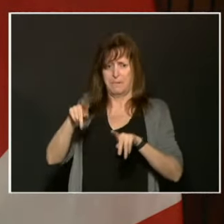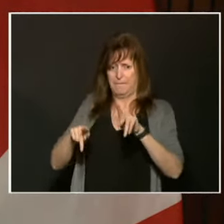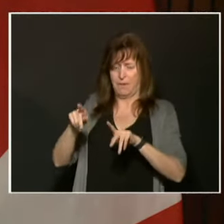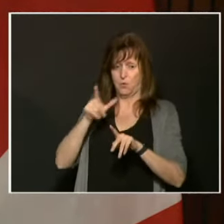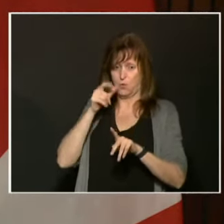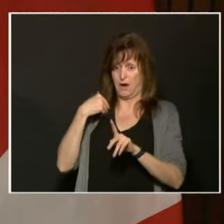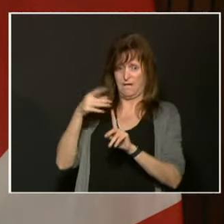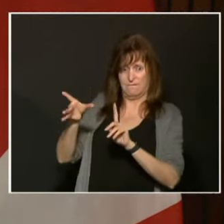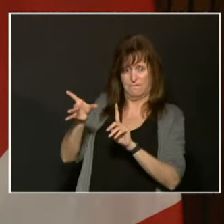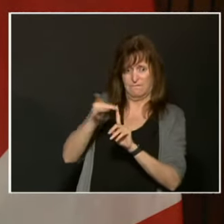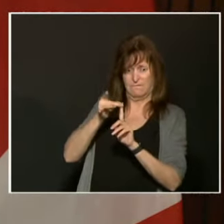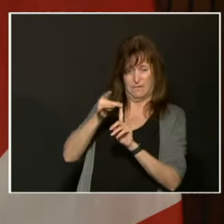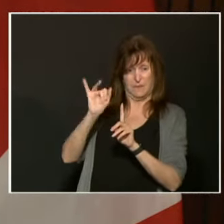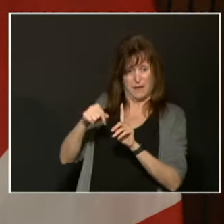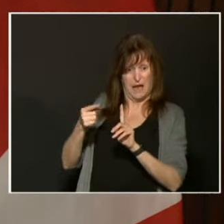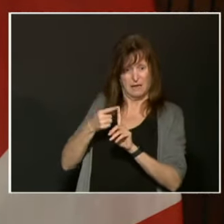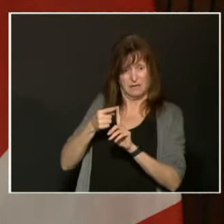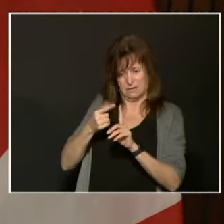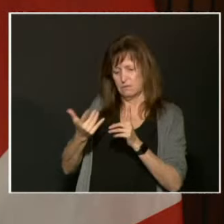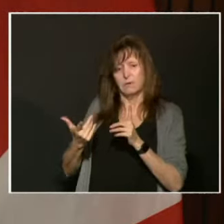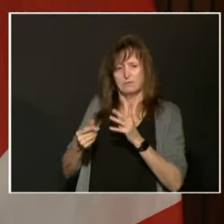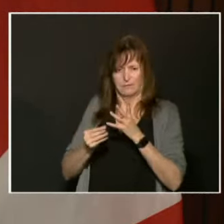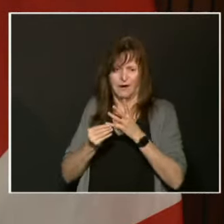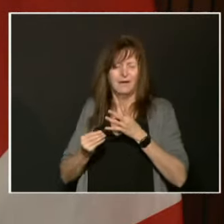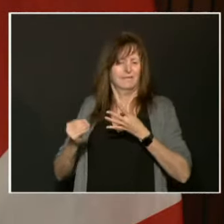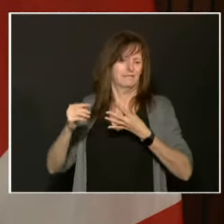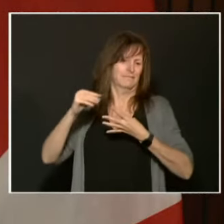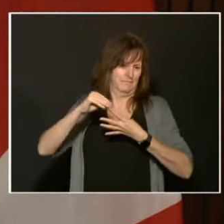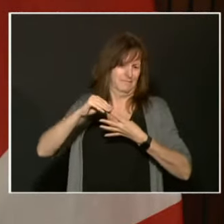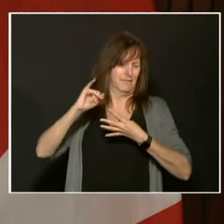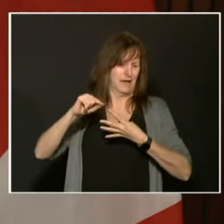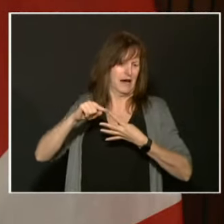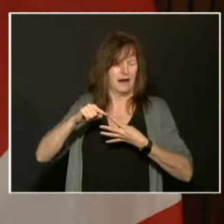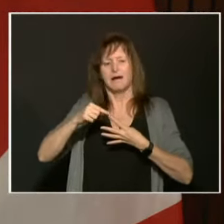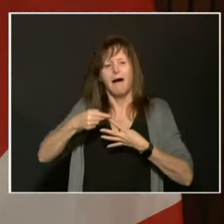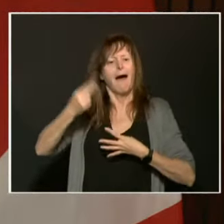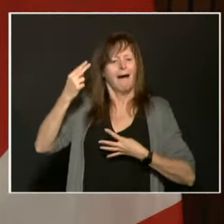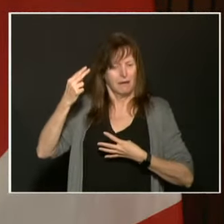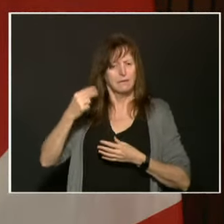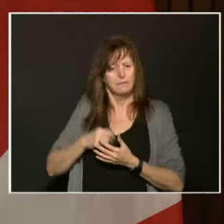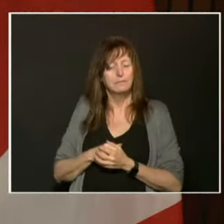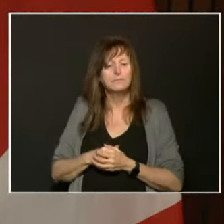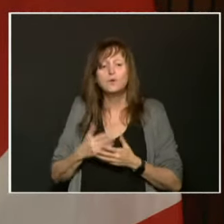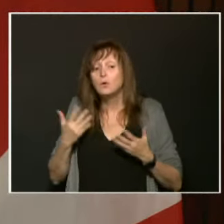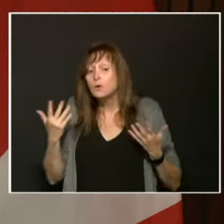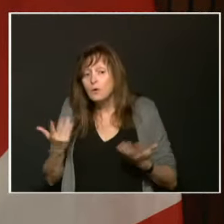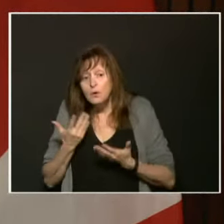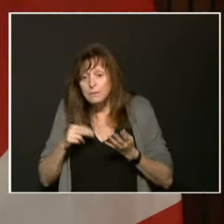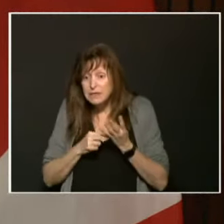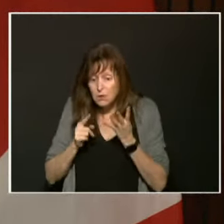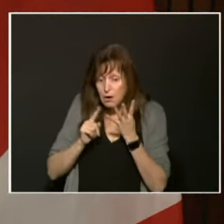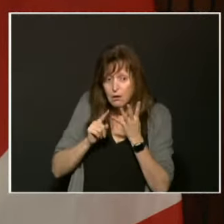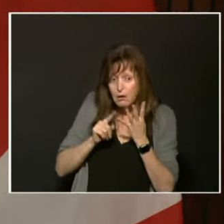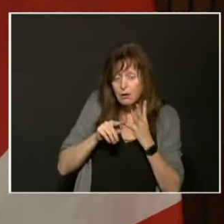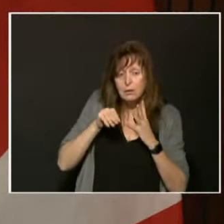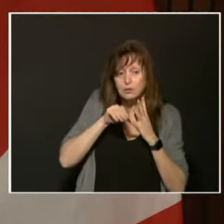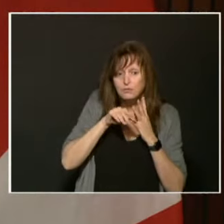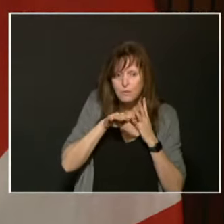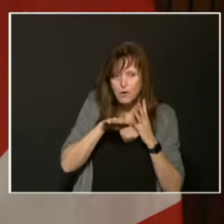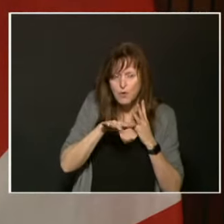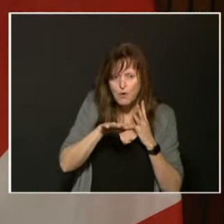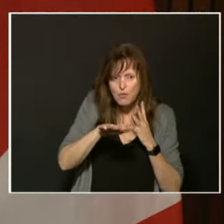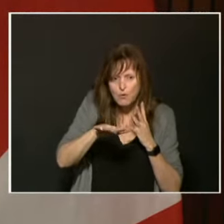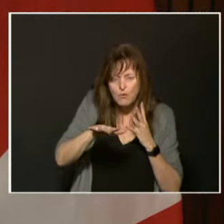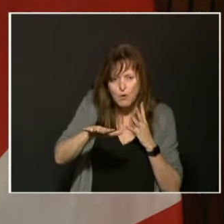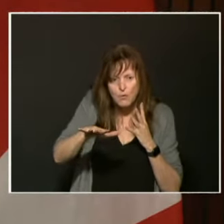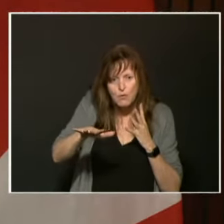that it necessarily is growing absolutely. The reproduction number for the Delta variant has been below 1 for a few days now.